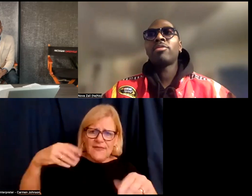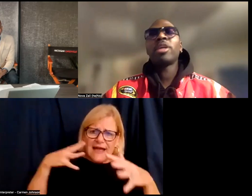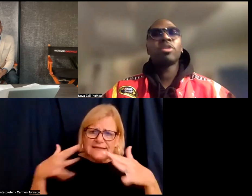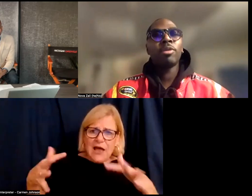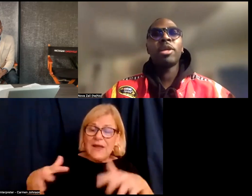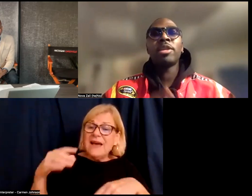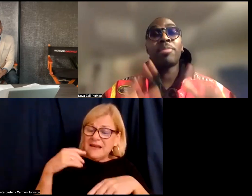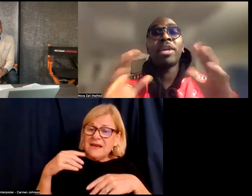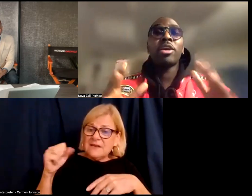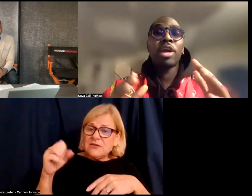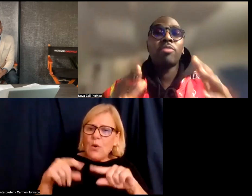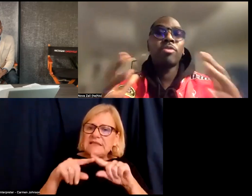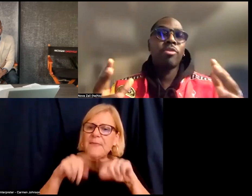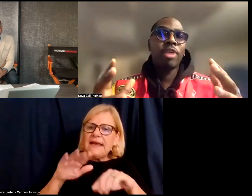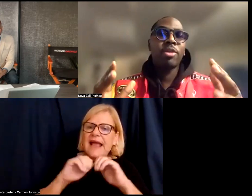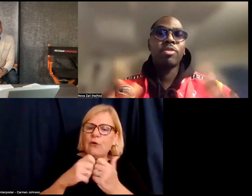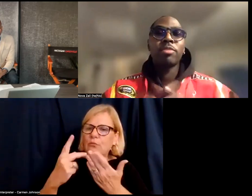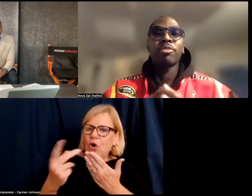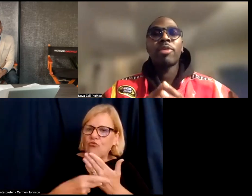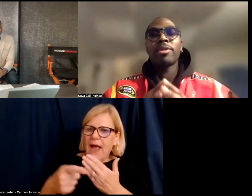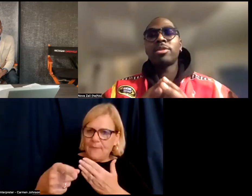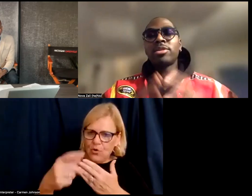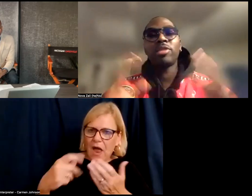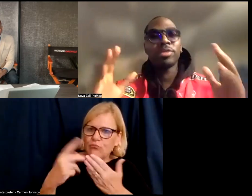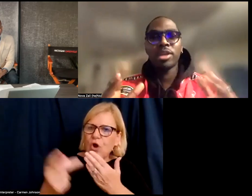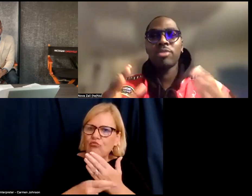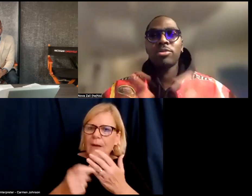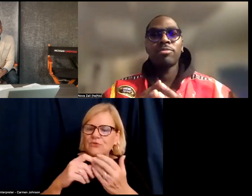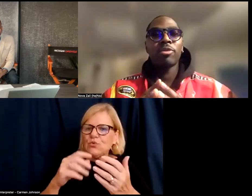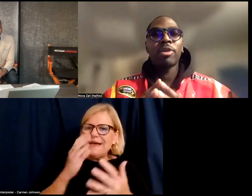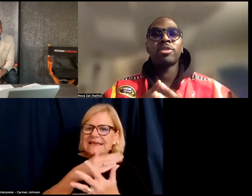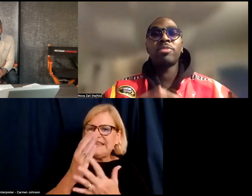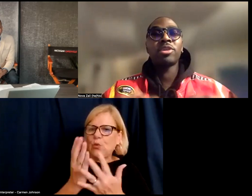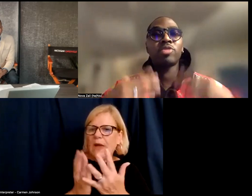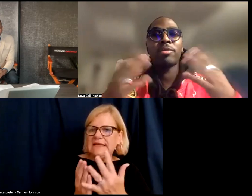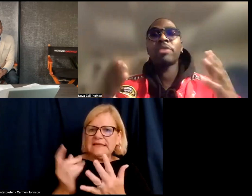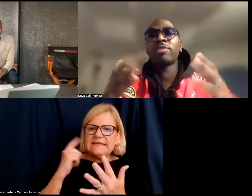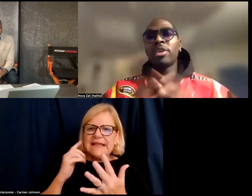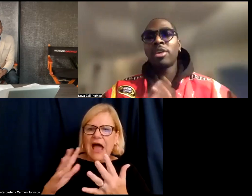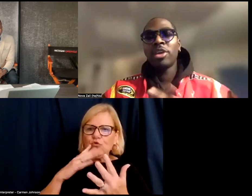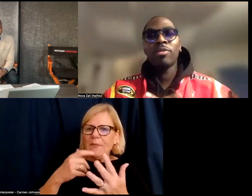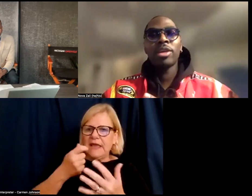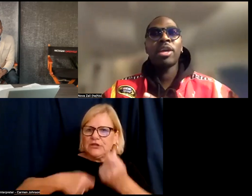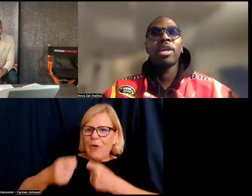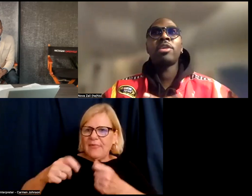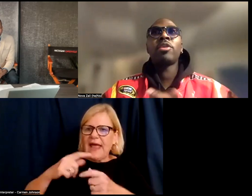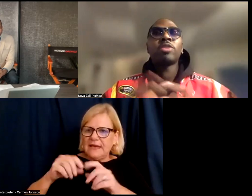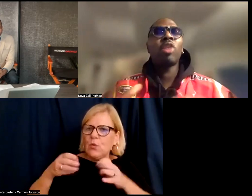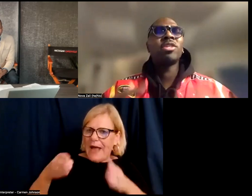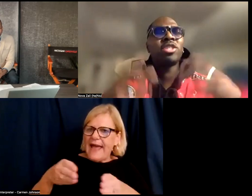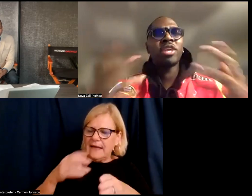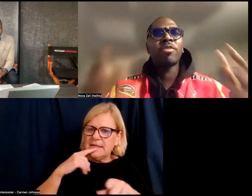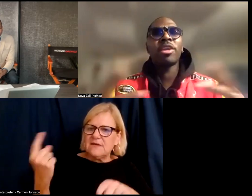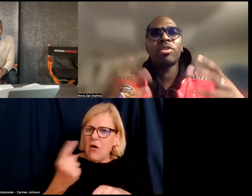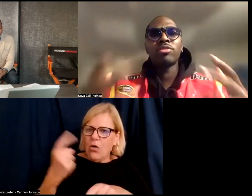and yeah, so depending on how you program it, you can program it to sequence sounds. You can program it to be extravolative. in a way that, you know, it's